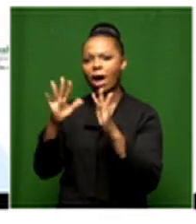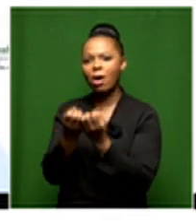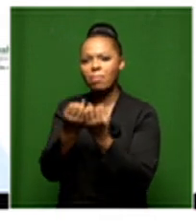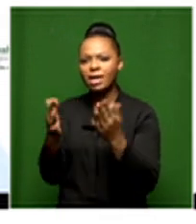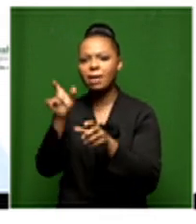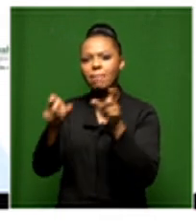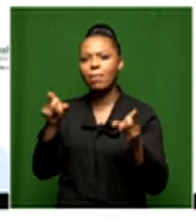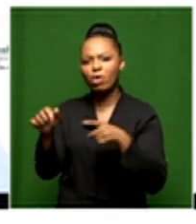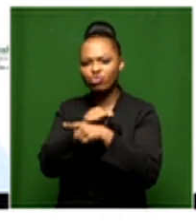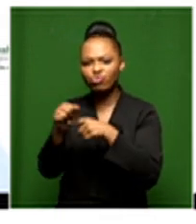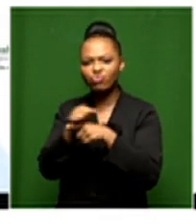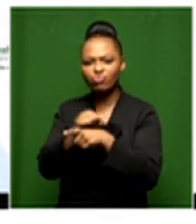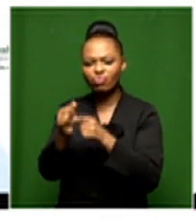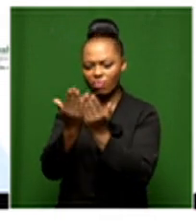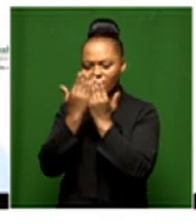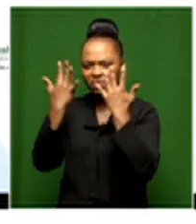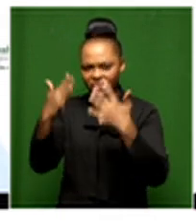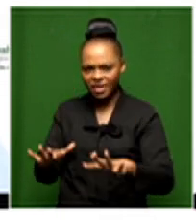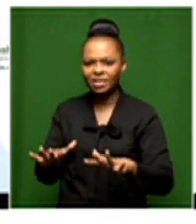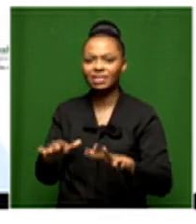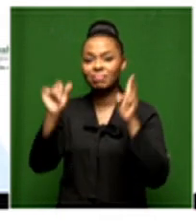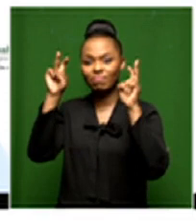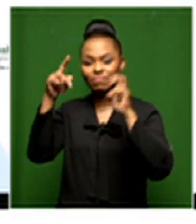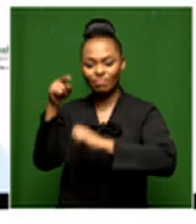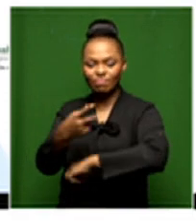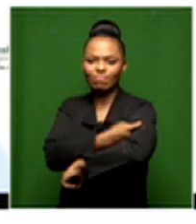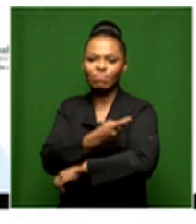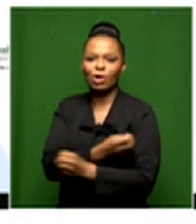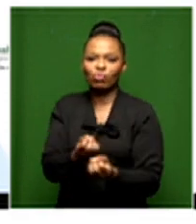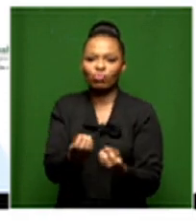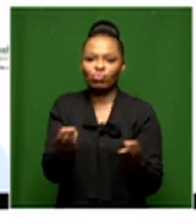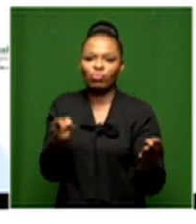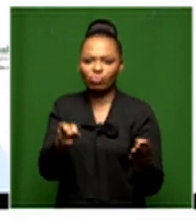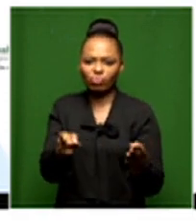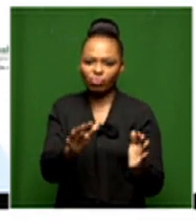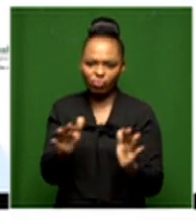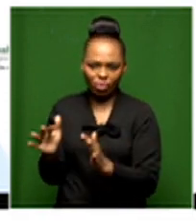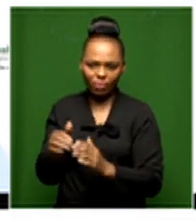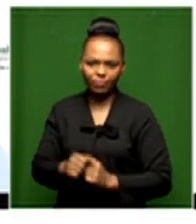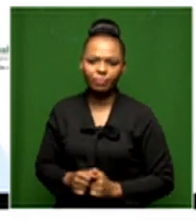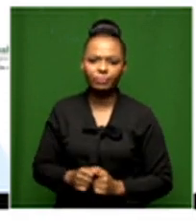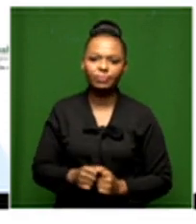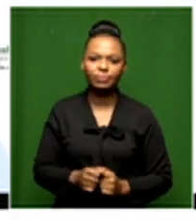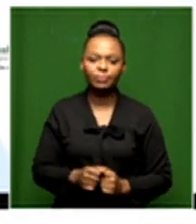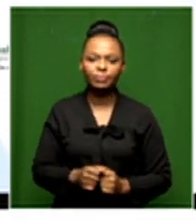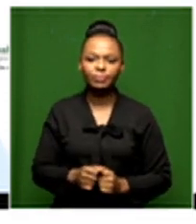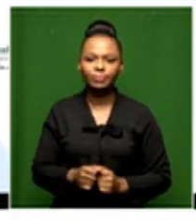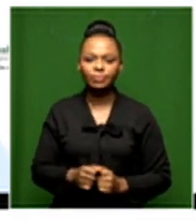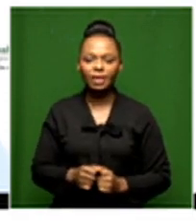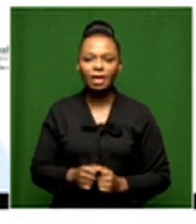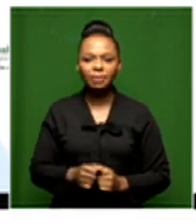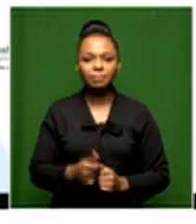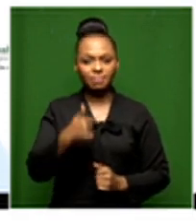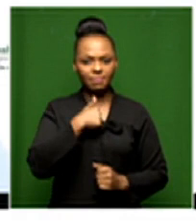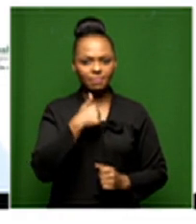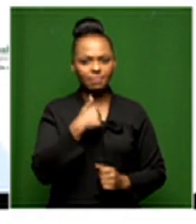have been trained in total to actually inoculate people across the country? Look,